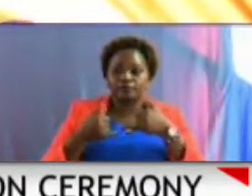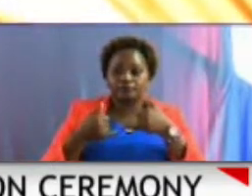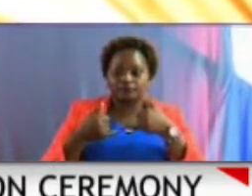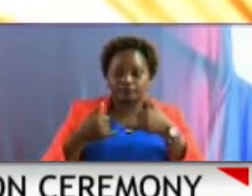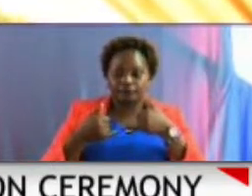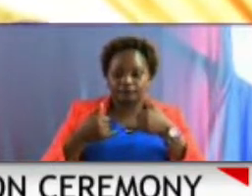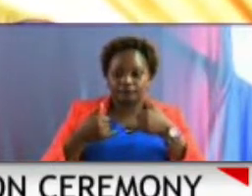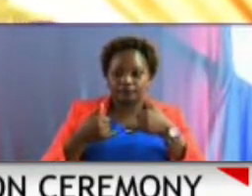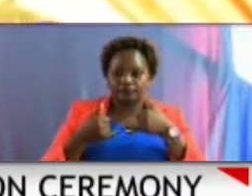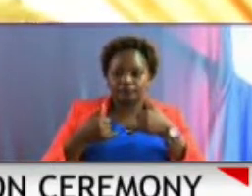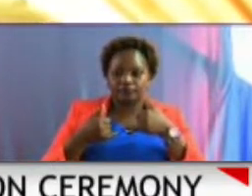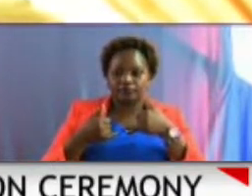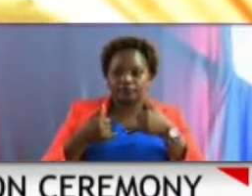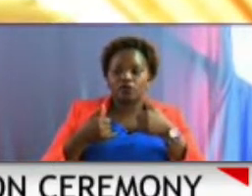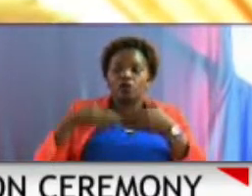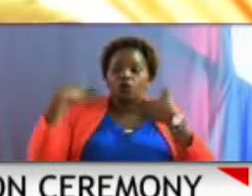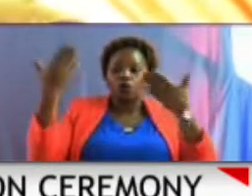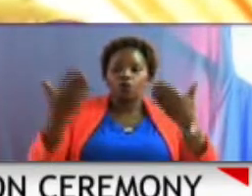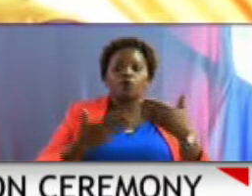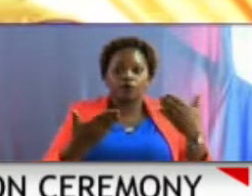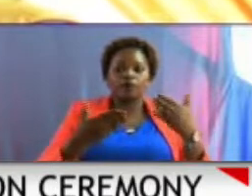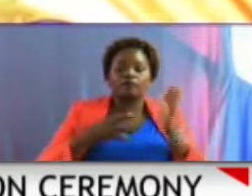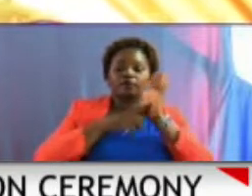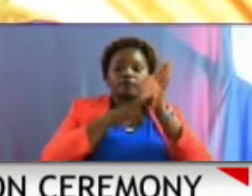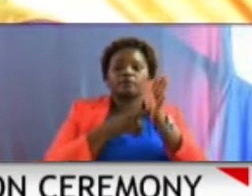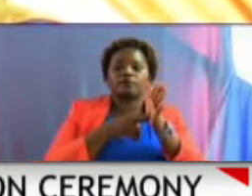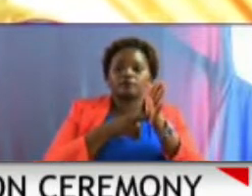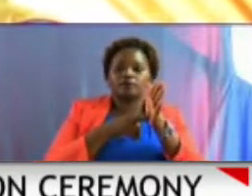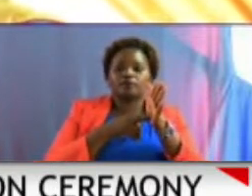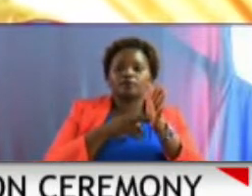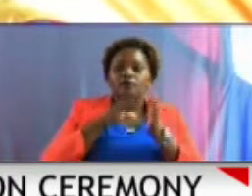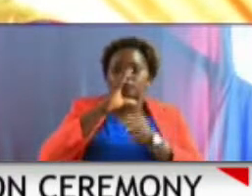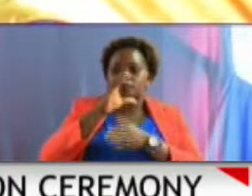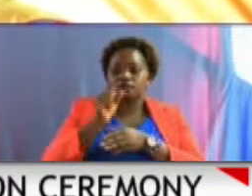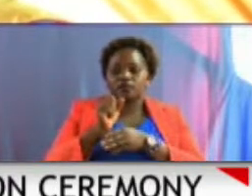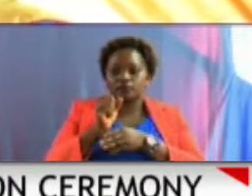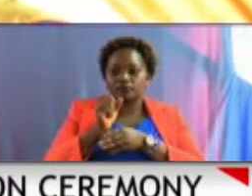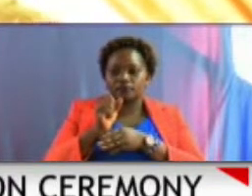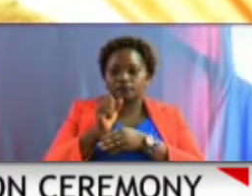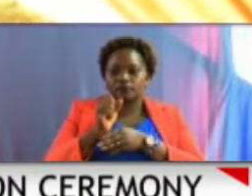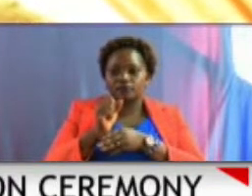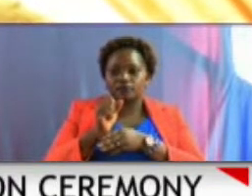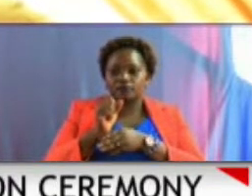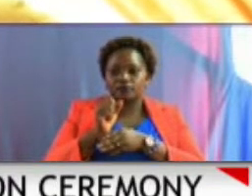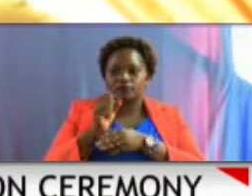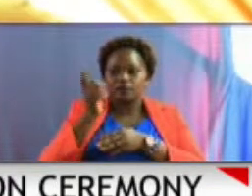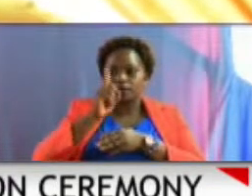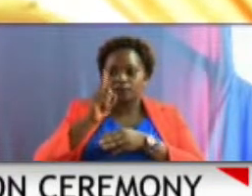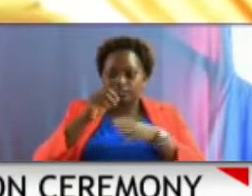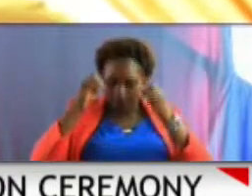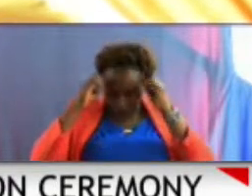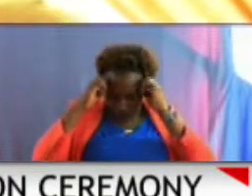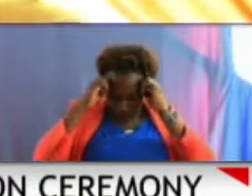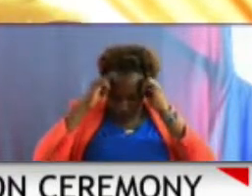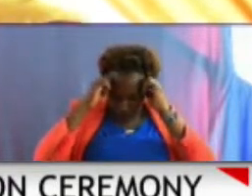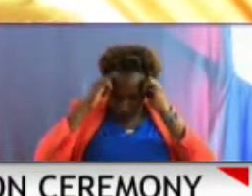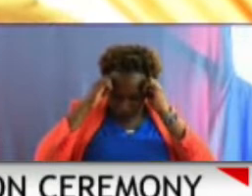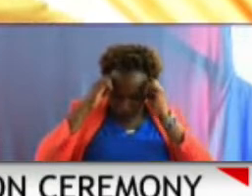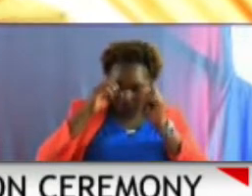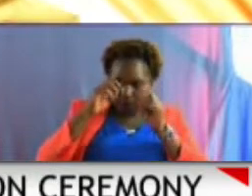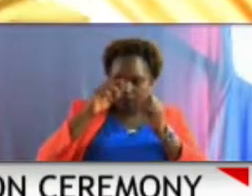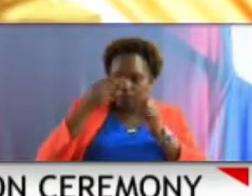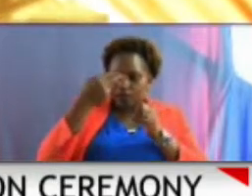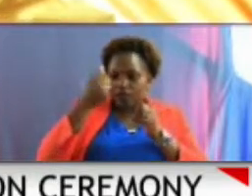sir, to welcome the representative of the Cabinet Secretary, Ministry of Education, Hassan Nur